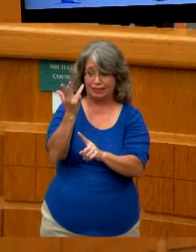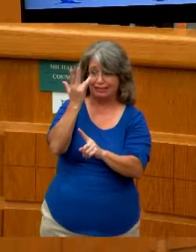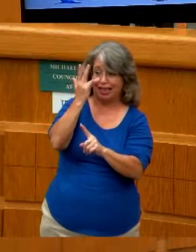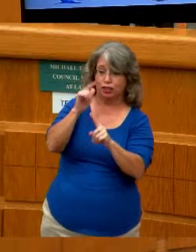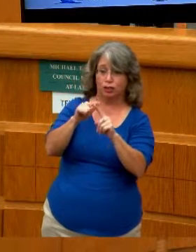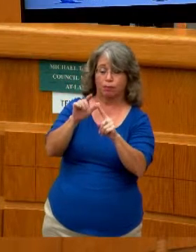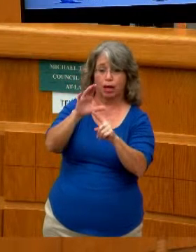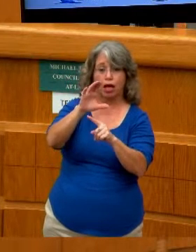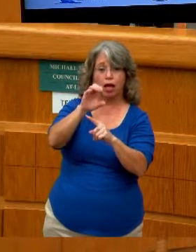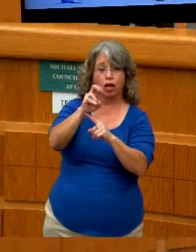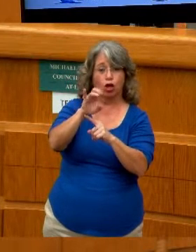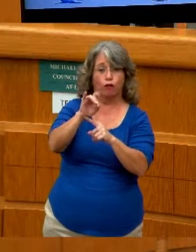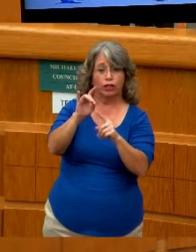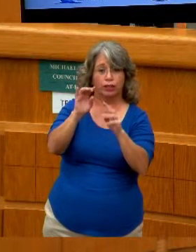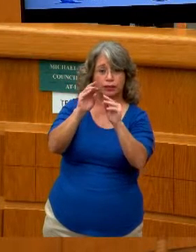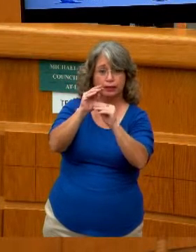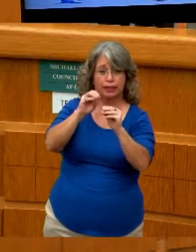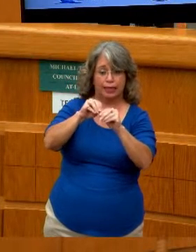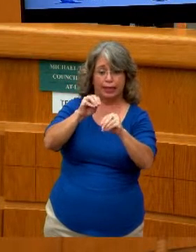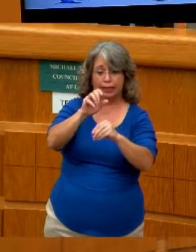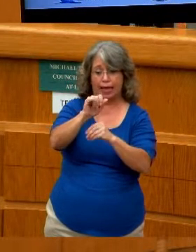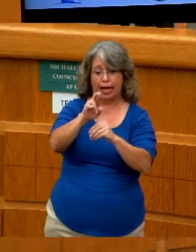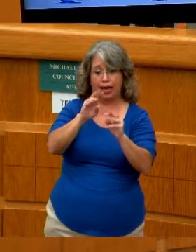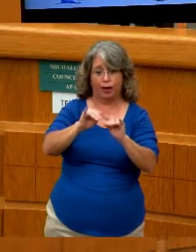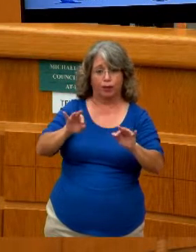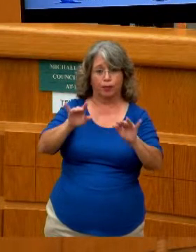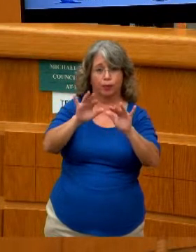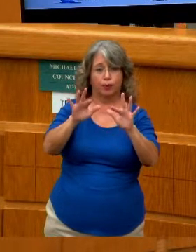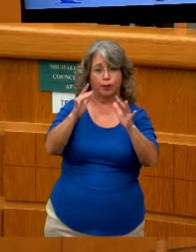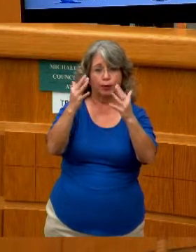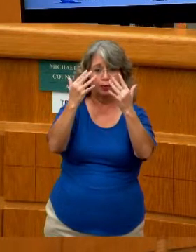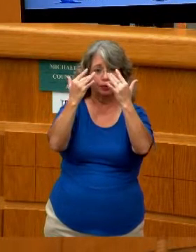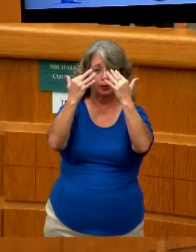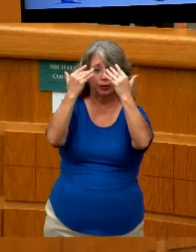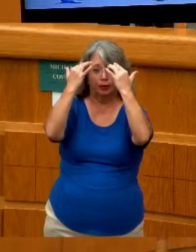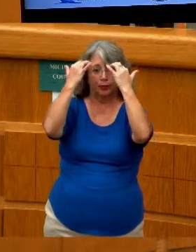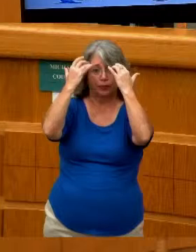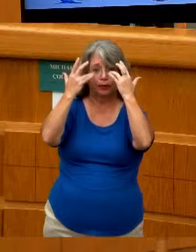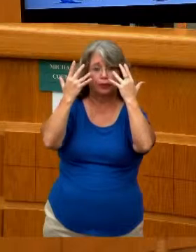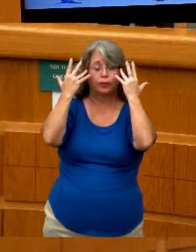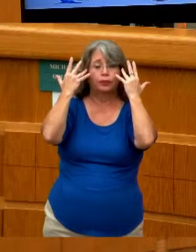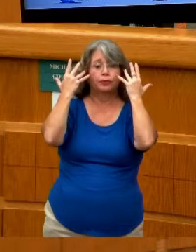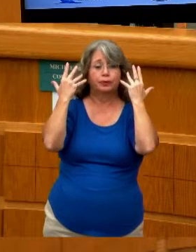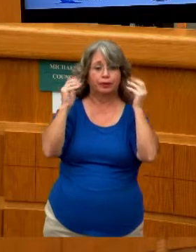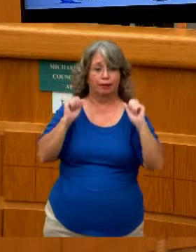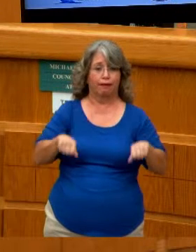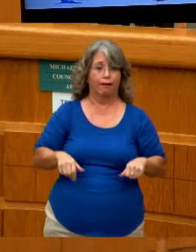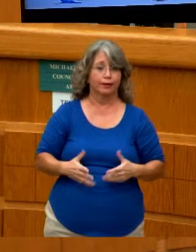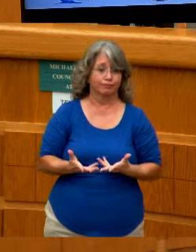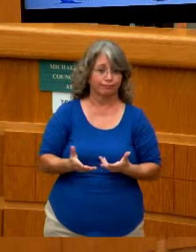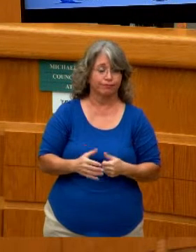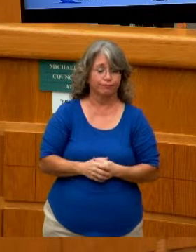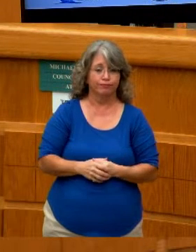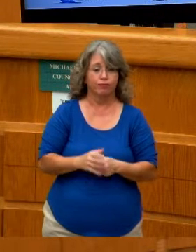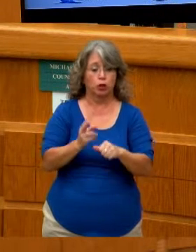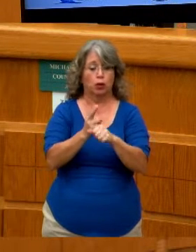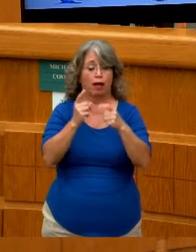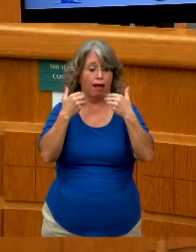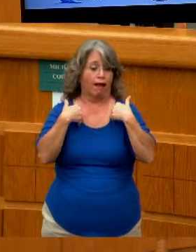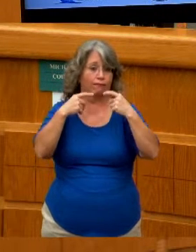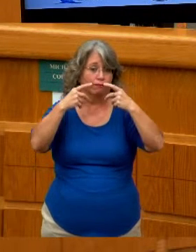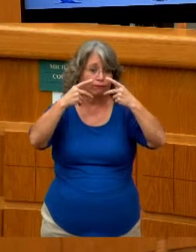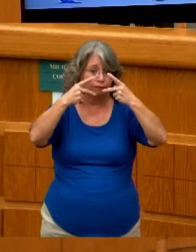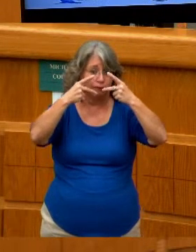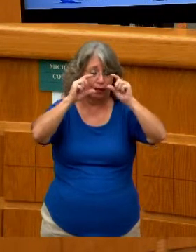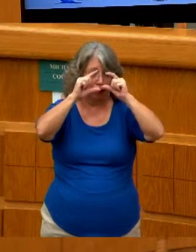your eyes. Like, you don't touch your eyes, the COVID could land on your eye, and you can get it that way. Remember, COVID is aerosolized, and